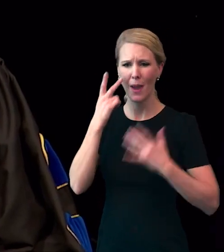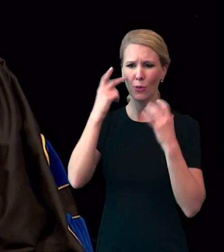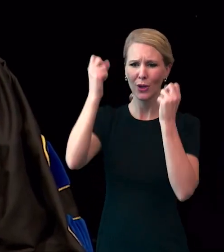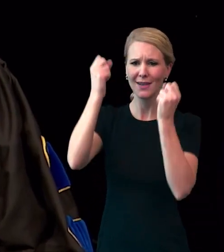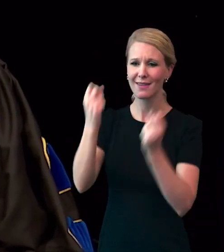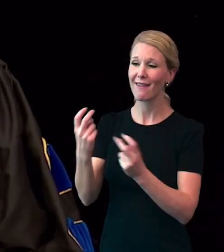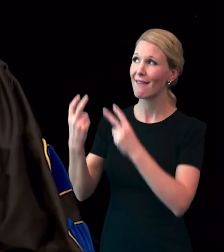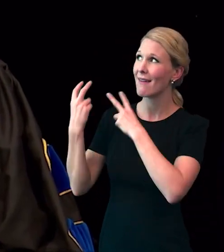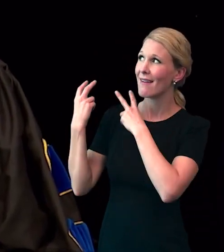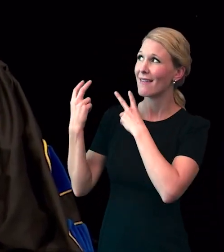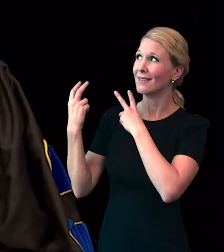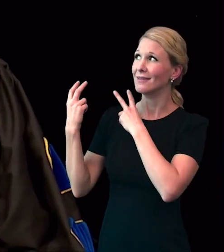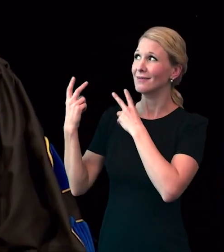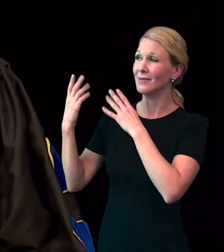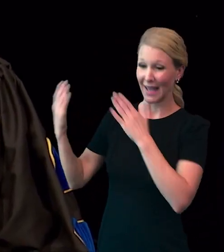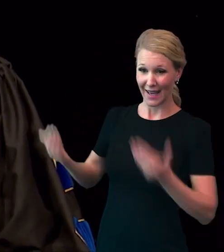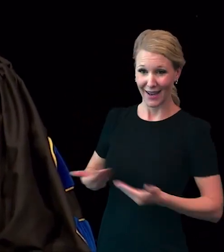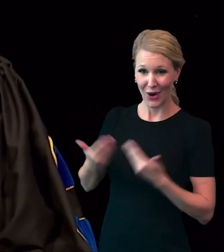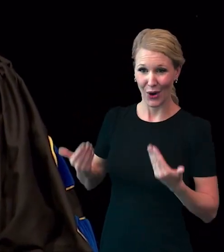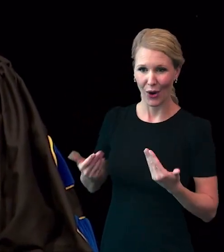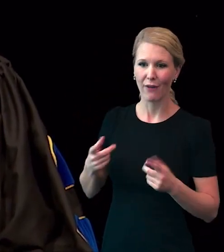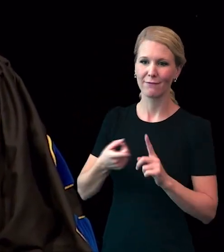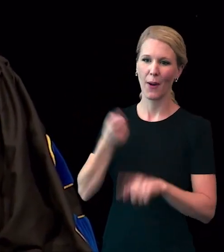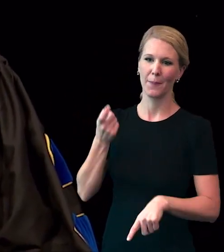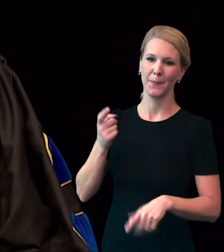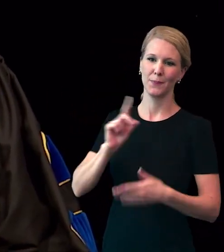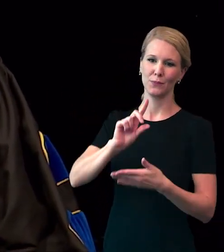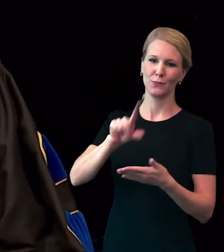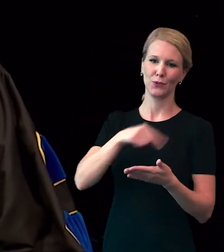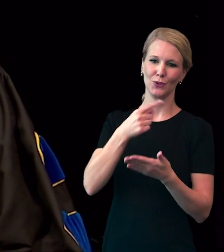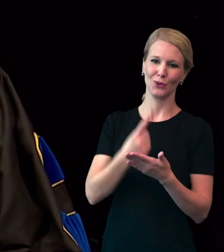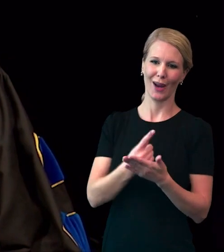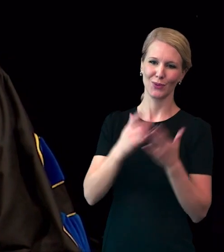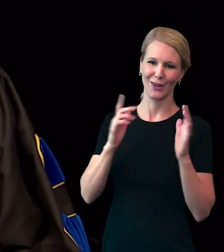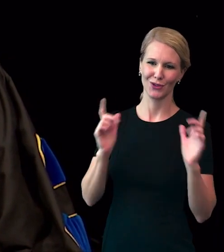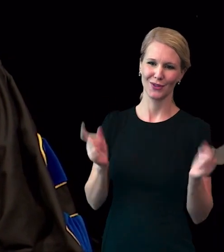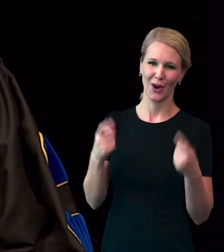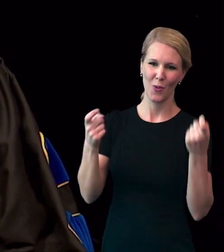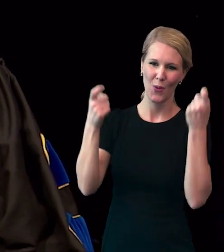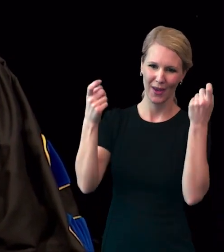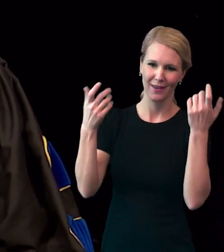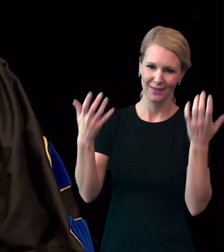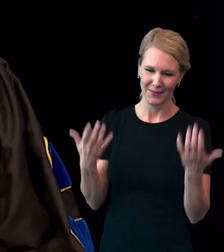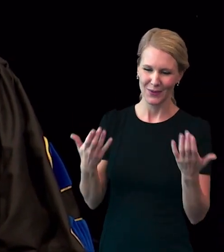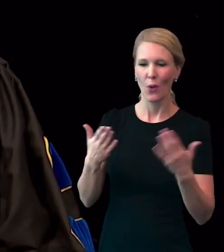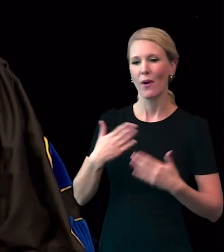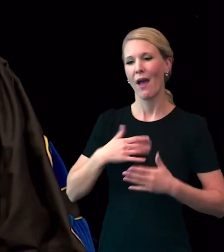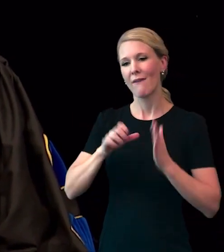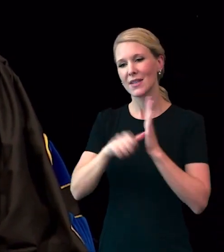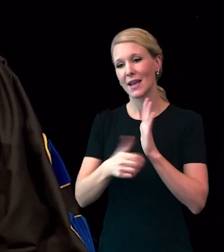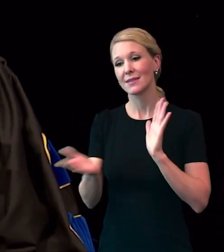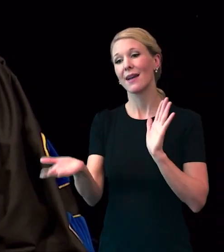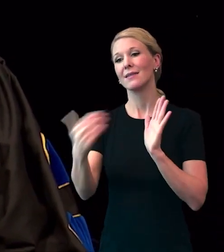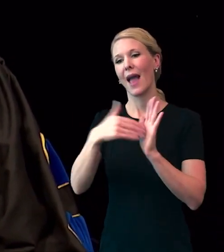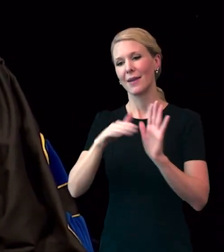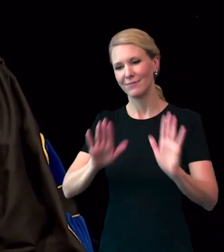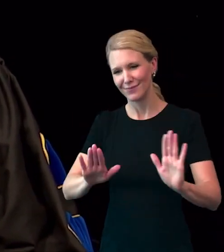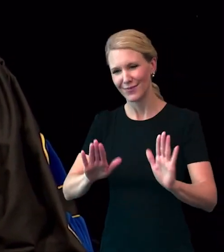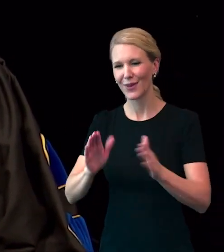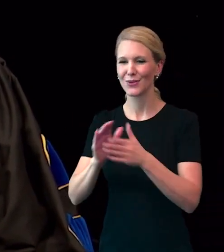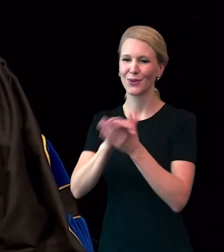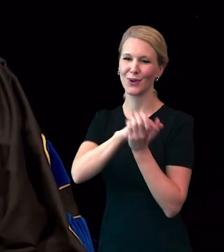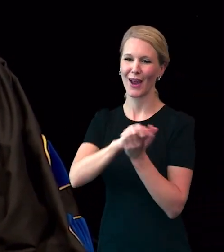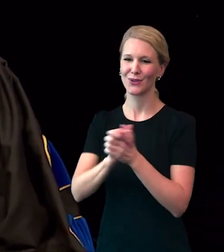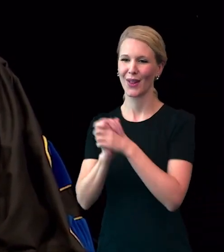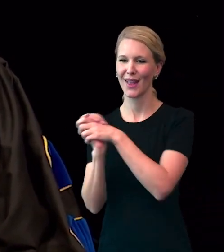dean and as a faculty member are from the celebrations as part of commencement ceremonies. I want to emphasize again, congratulations,